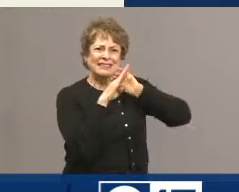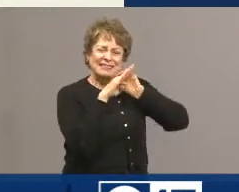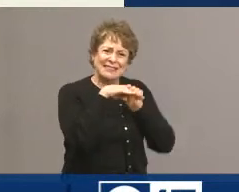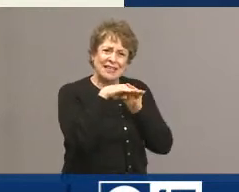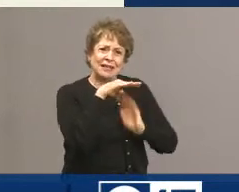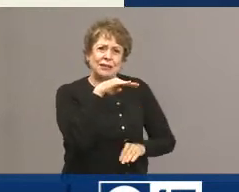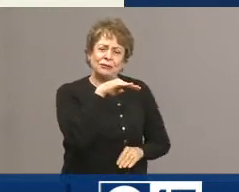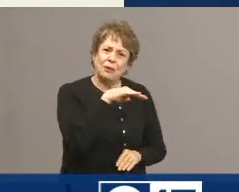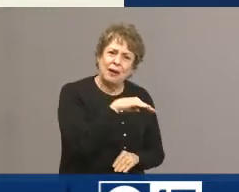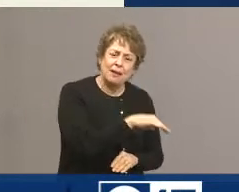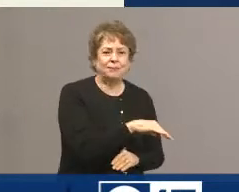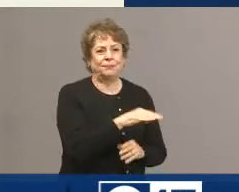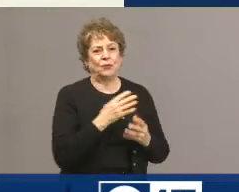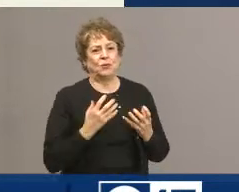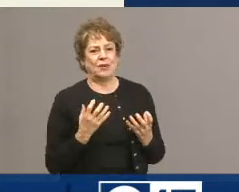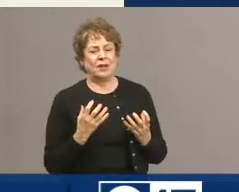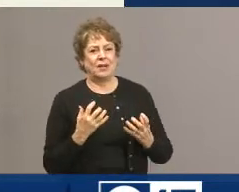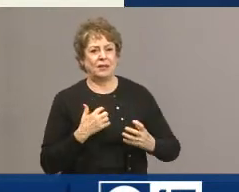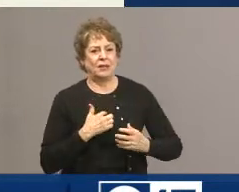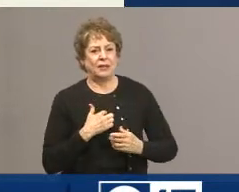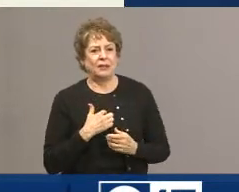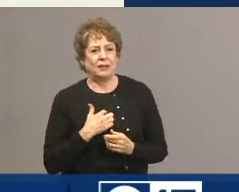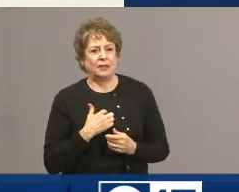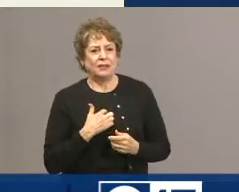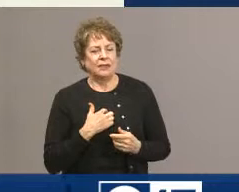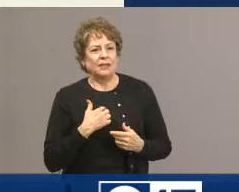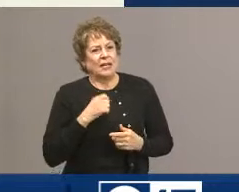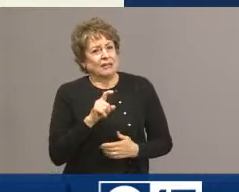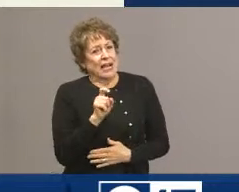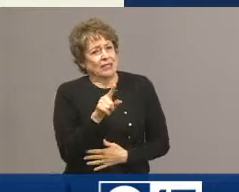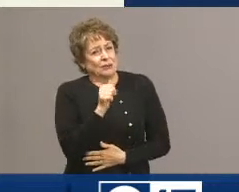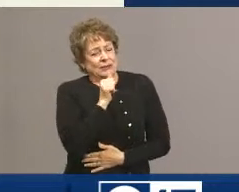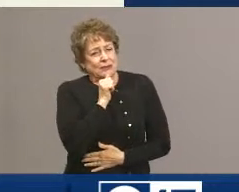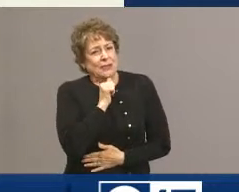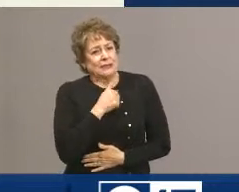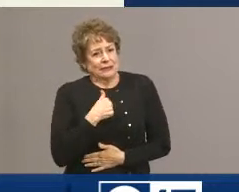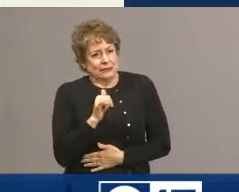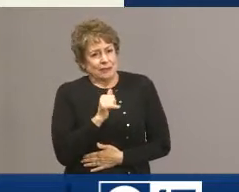for some time into the future.